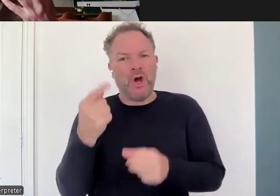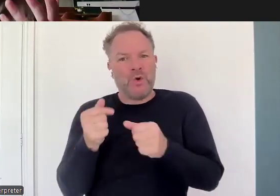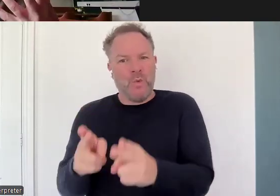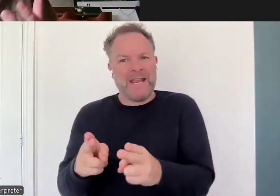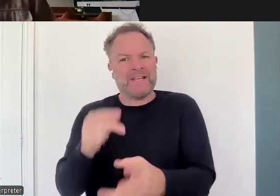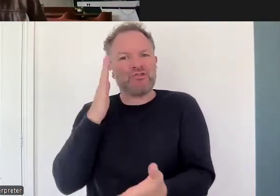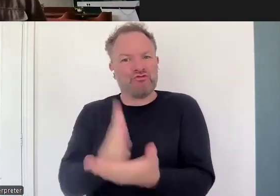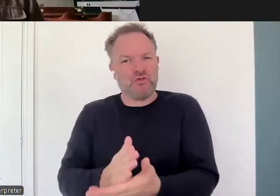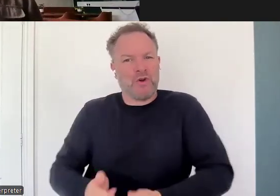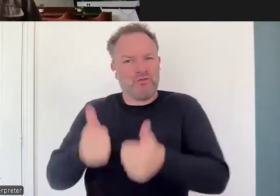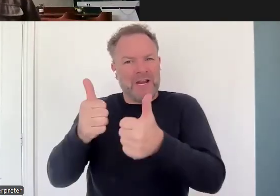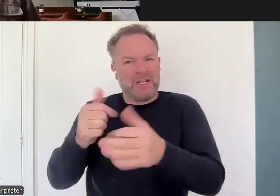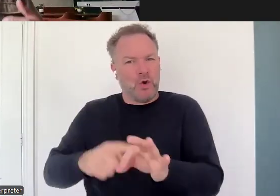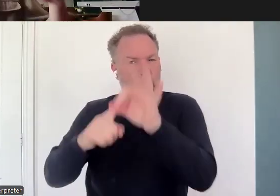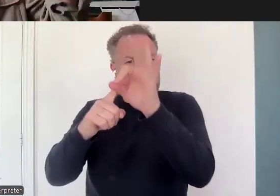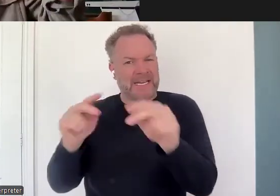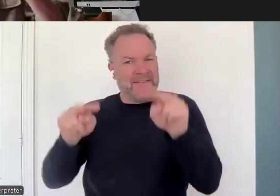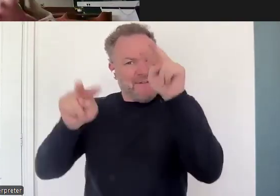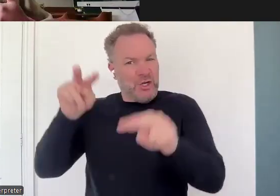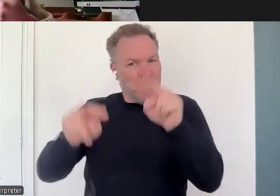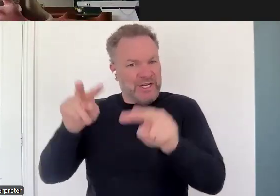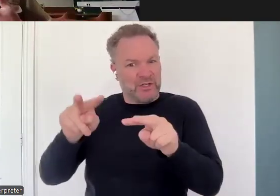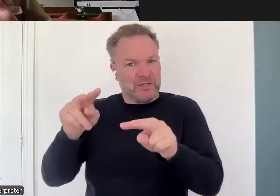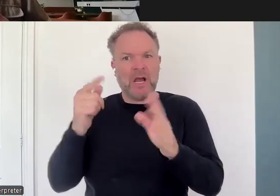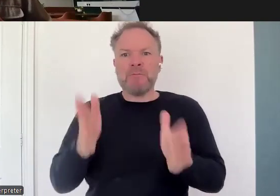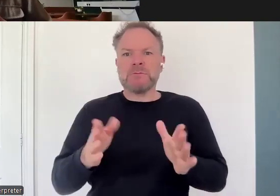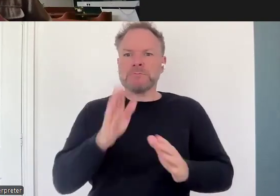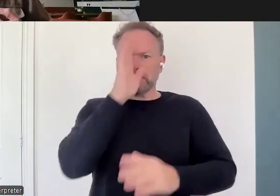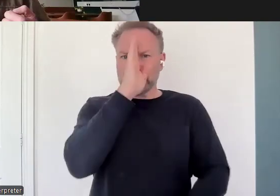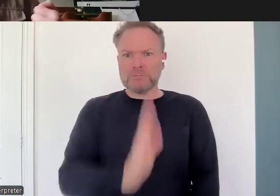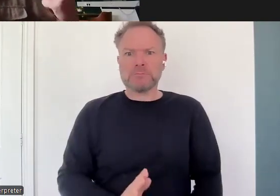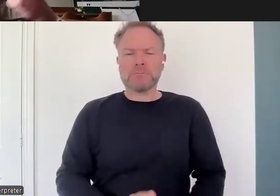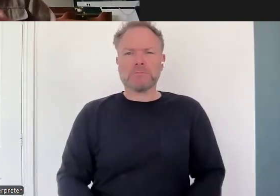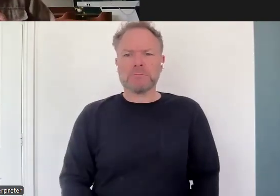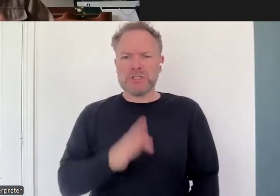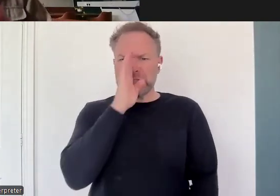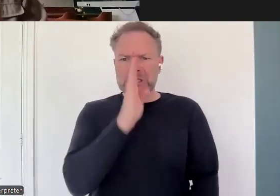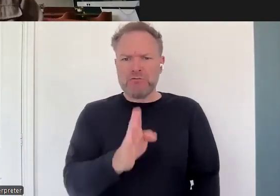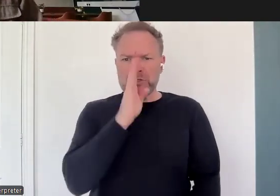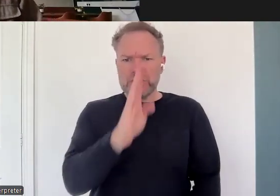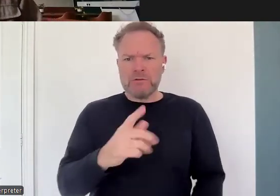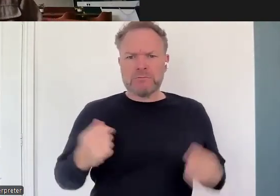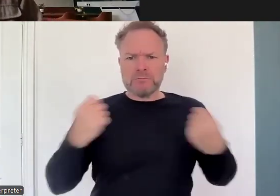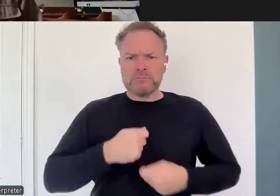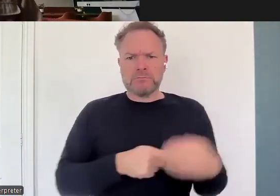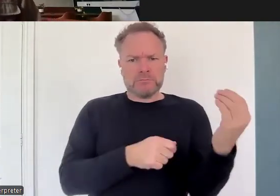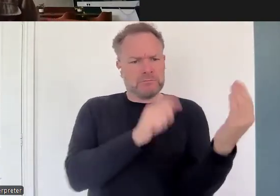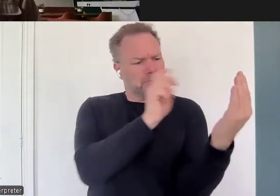truly great quality evaluation is for me to be austere, serious, lab coat,